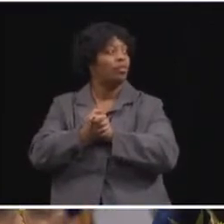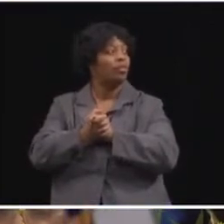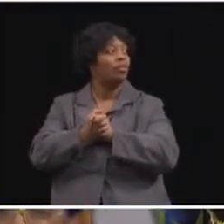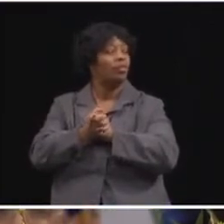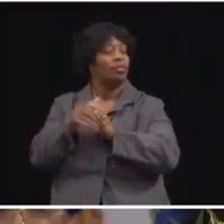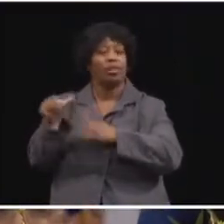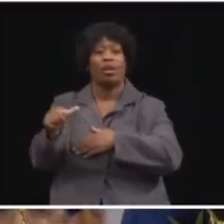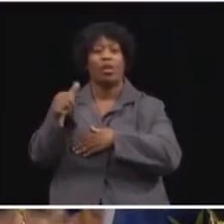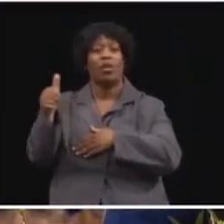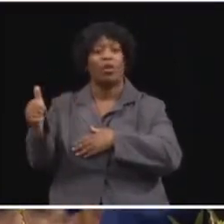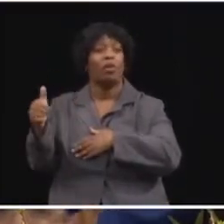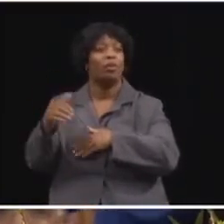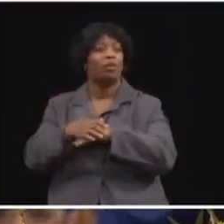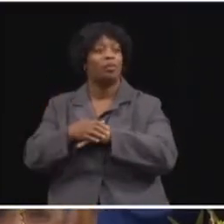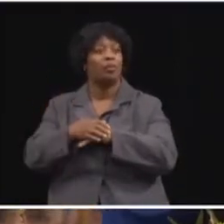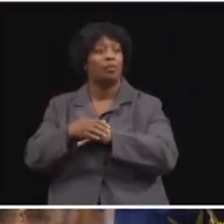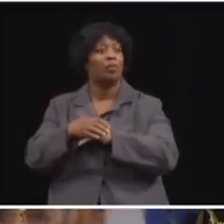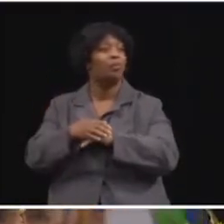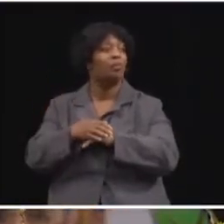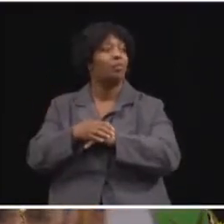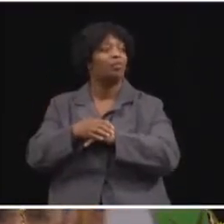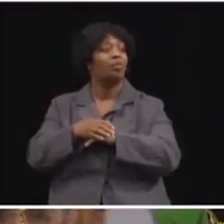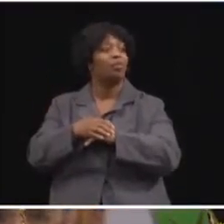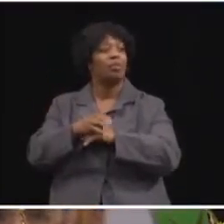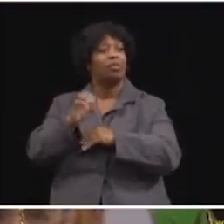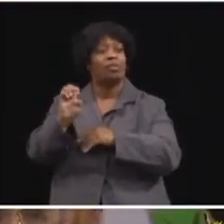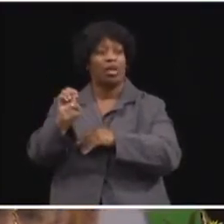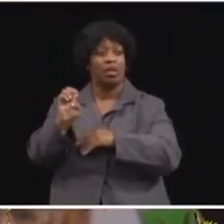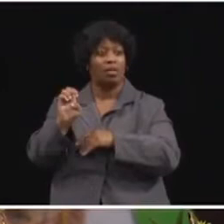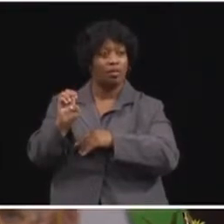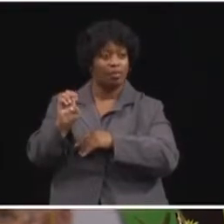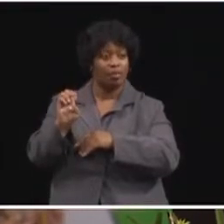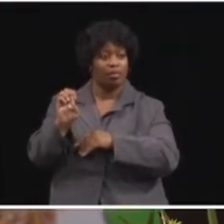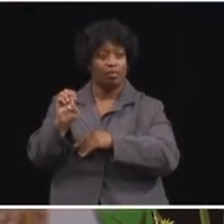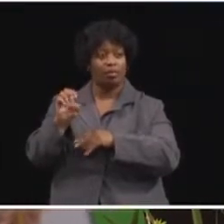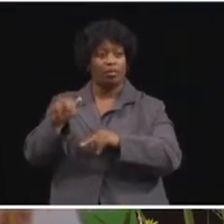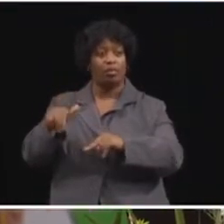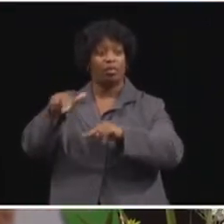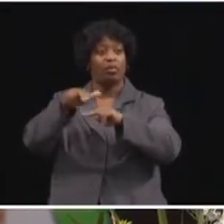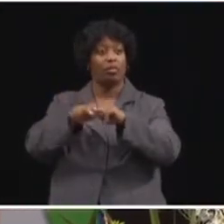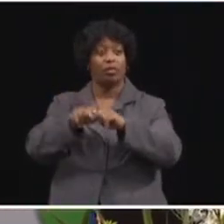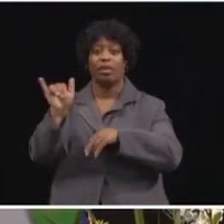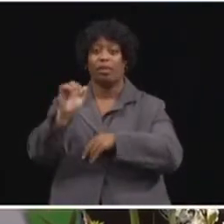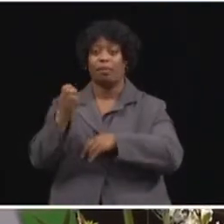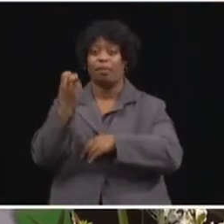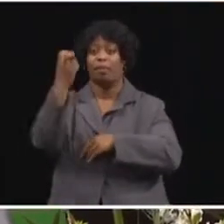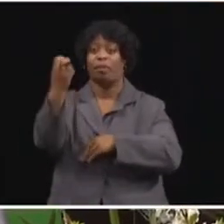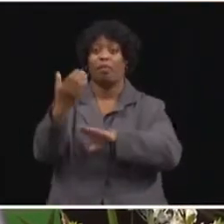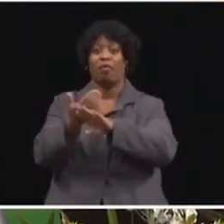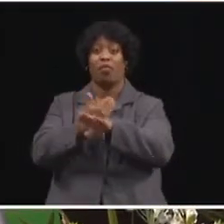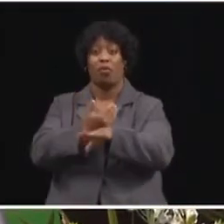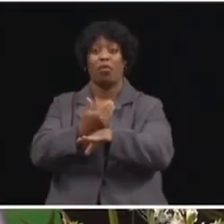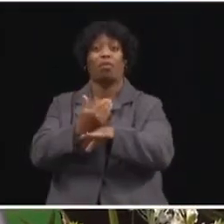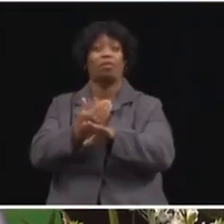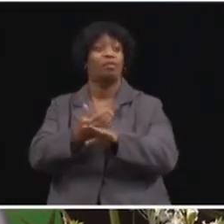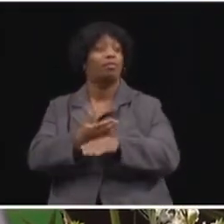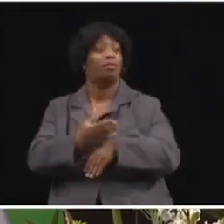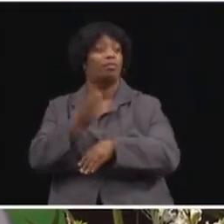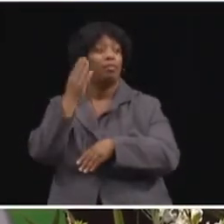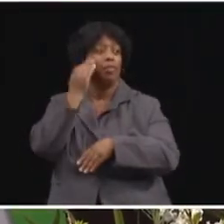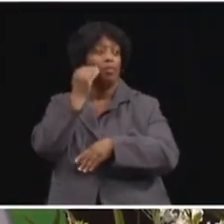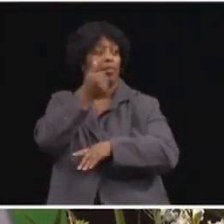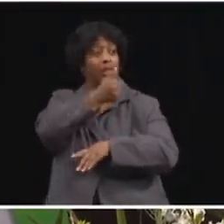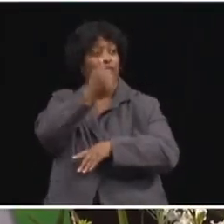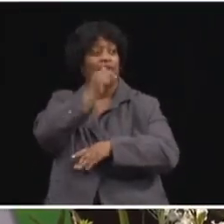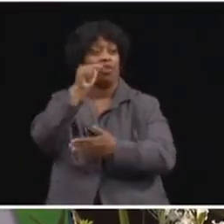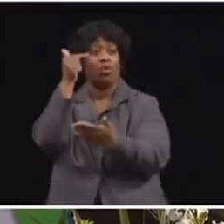Another point I should mention is that Eric actually sat in the same chair you're sitting in, because like you, he is